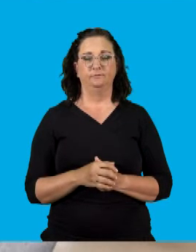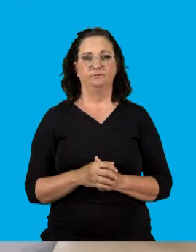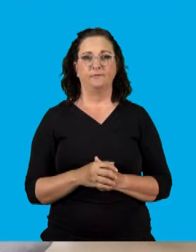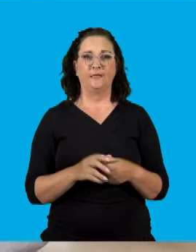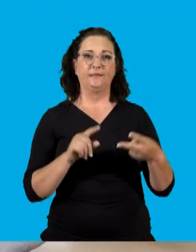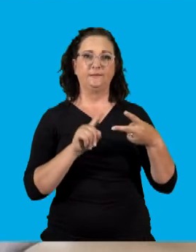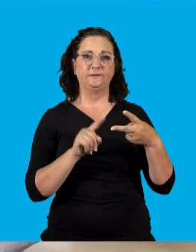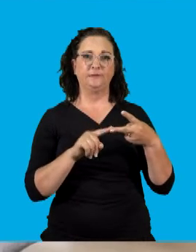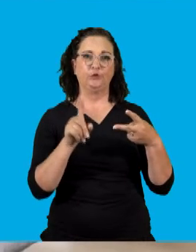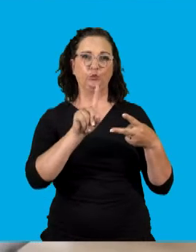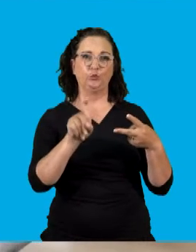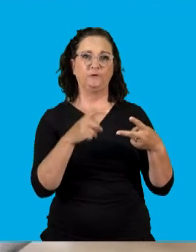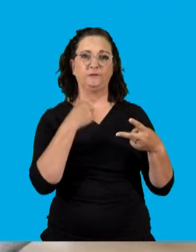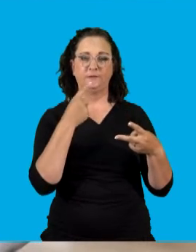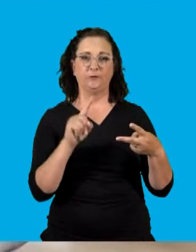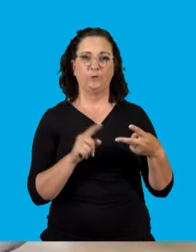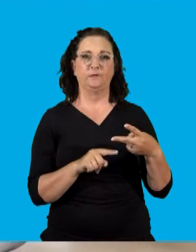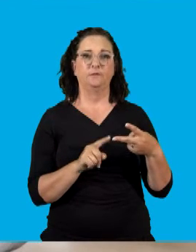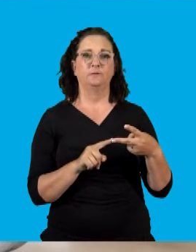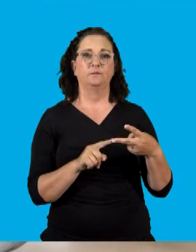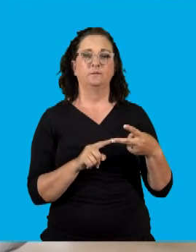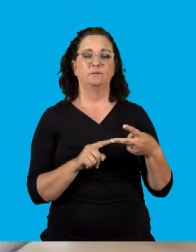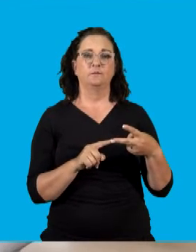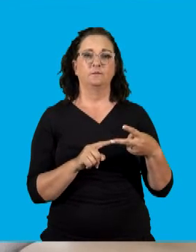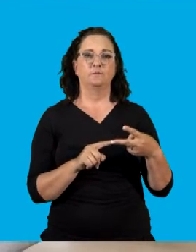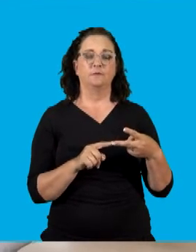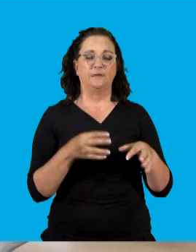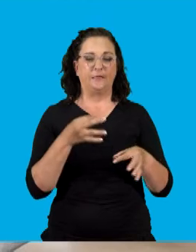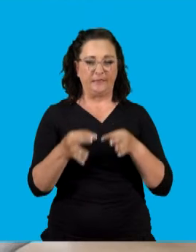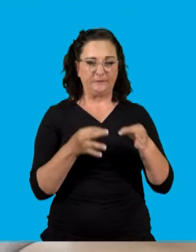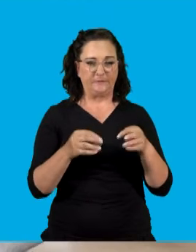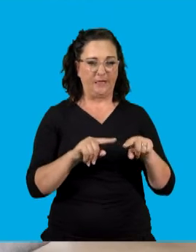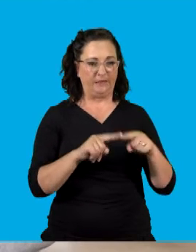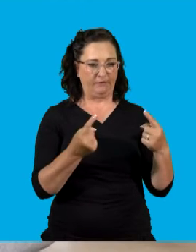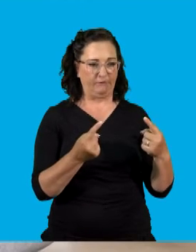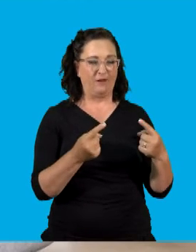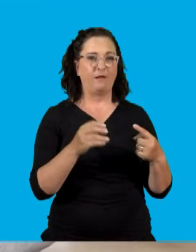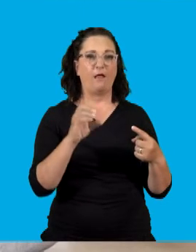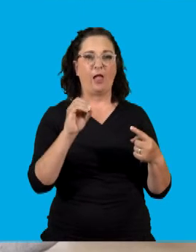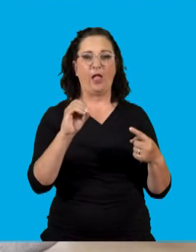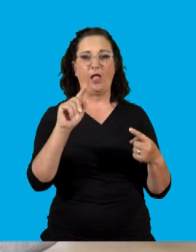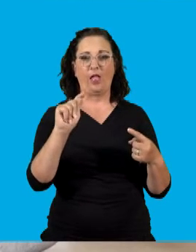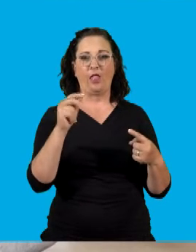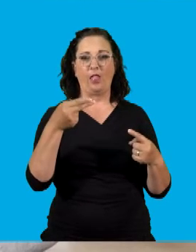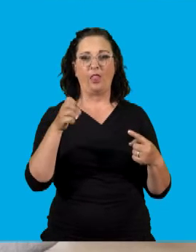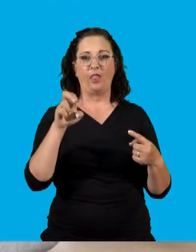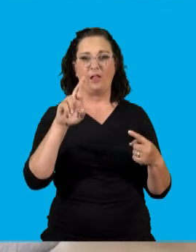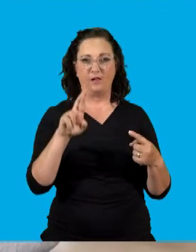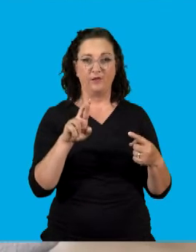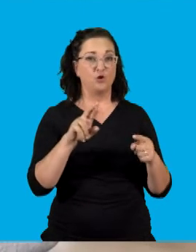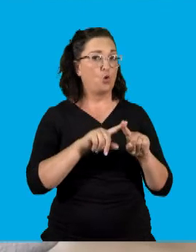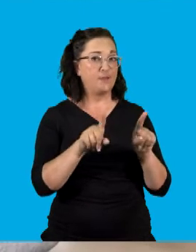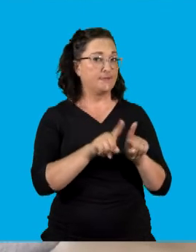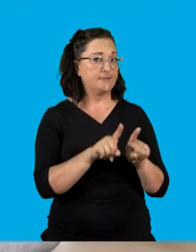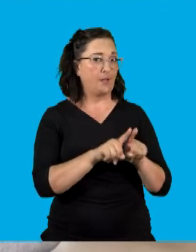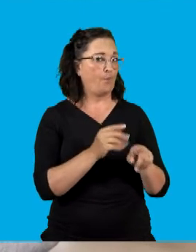Right, the second question says, explain other differences between internal and external. When they say other, it means you will not